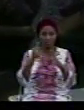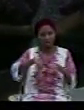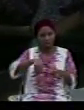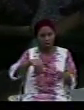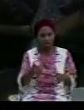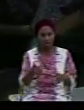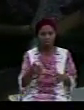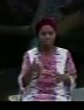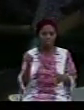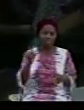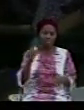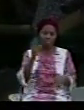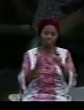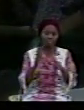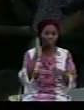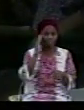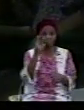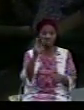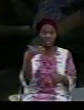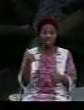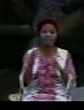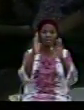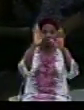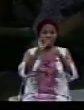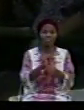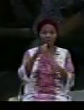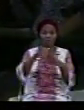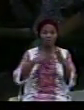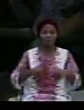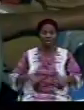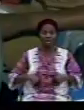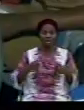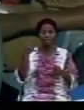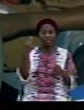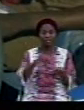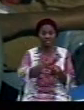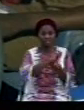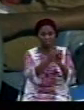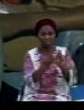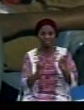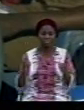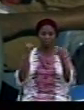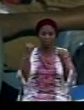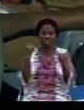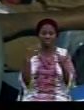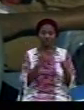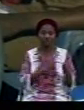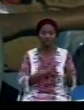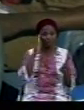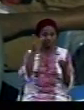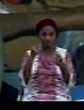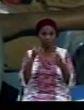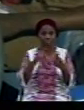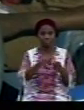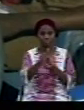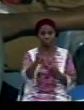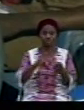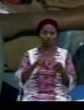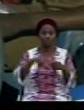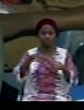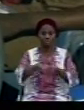miracle in my life. The transforming power of the Lord will come to you tonight and